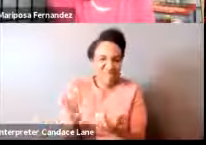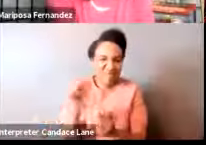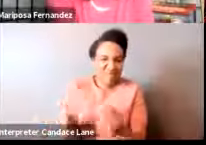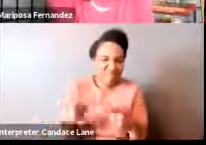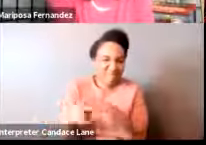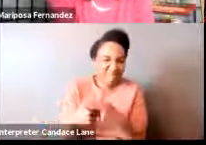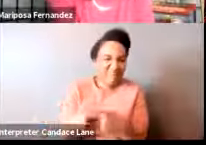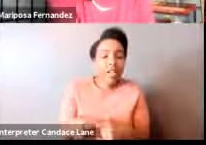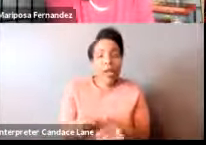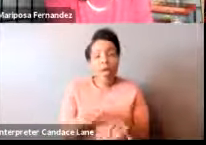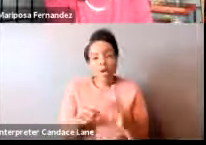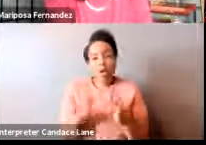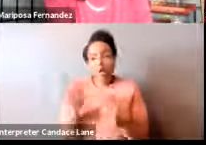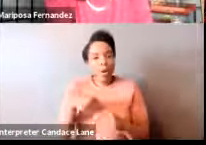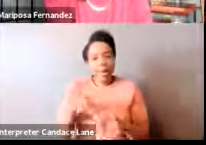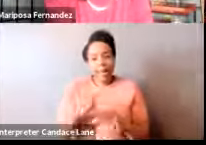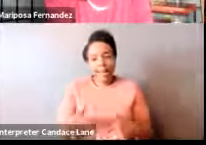sometimes